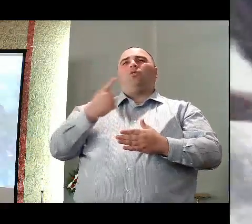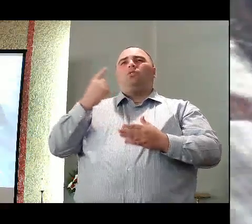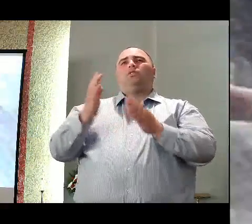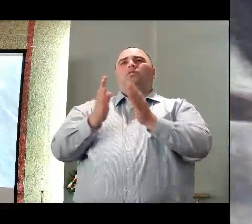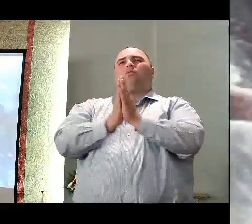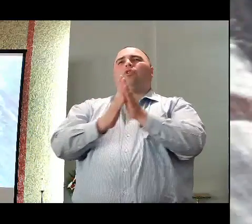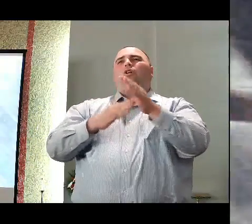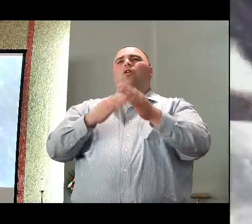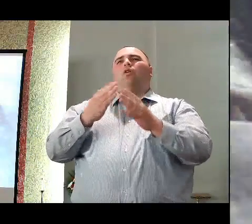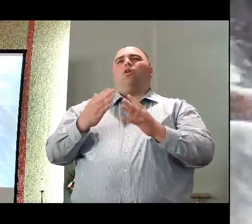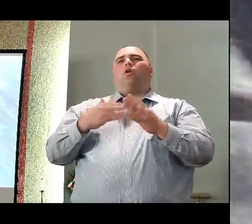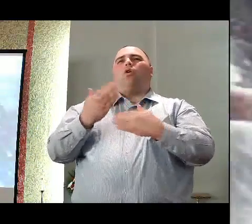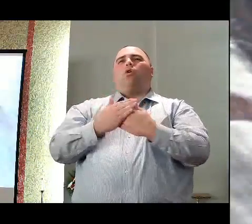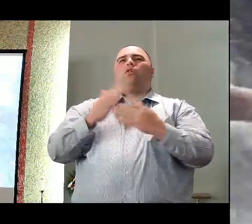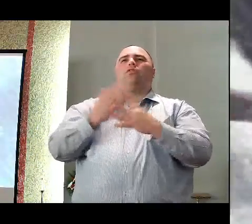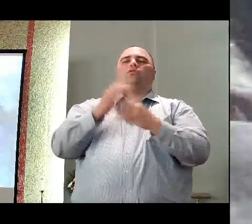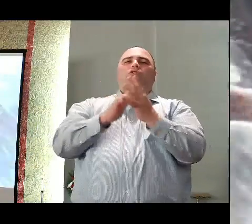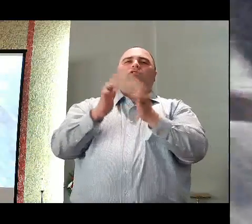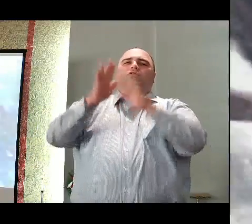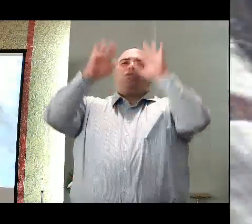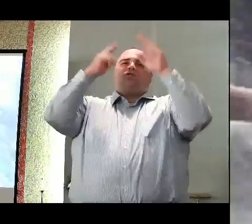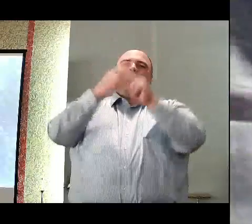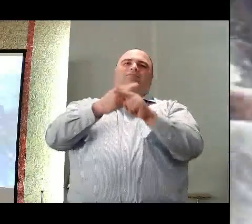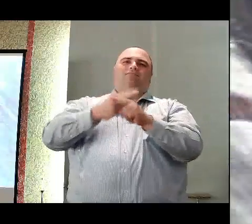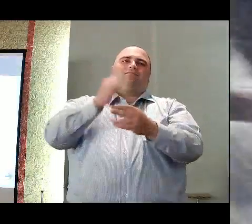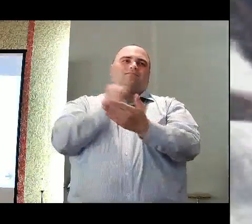pray in the awesome name of your Son, Jesus Christ. Amen.